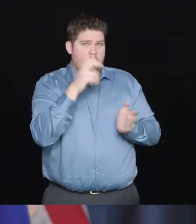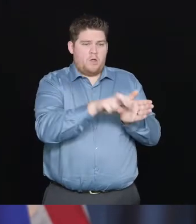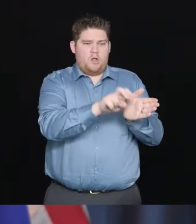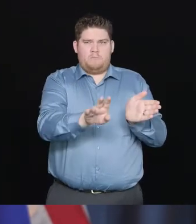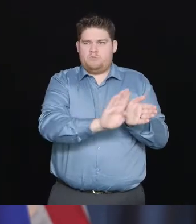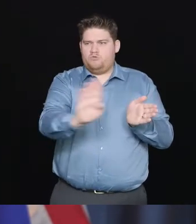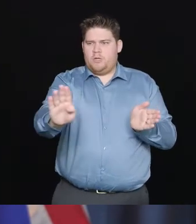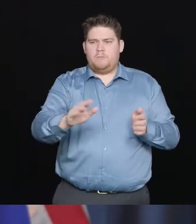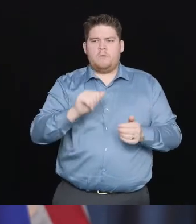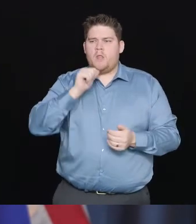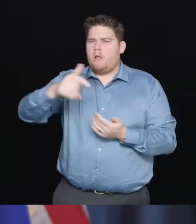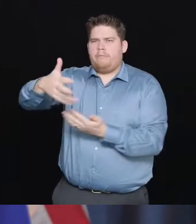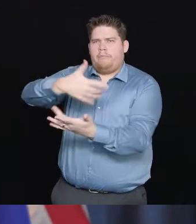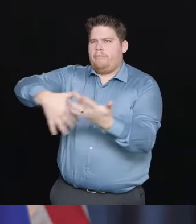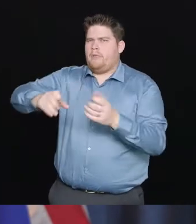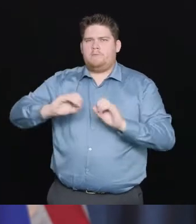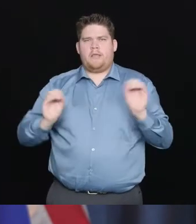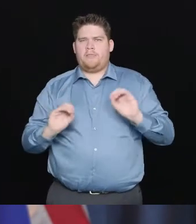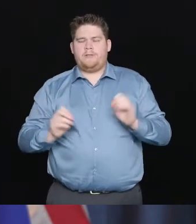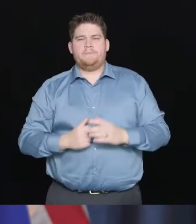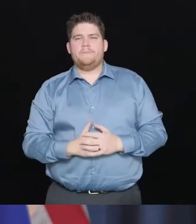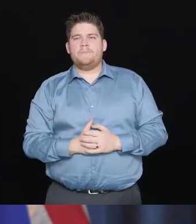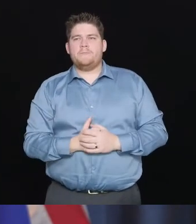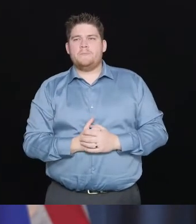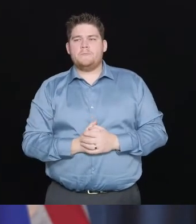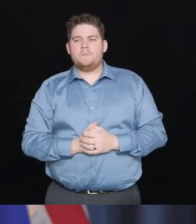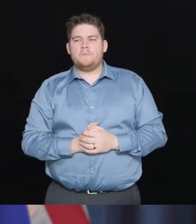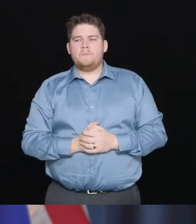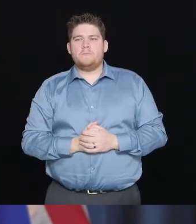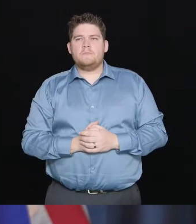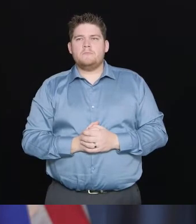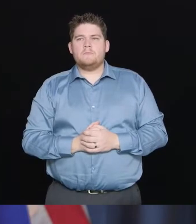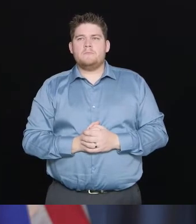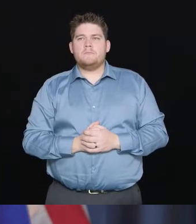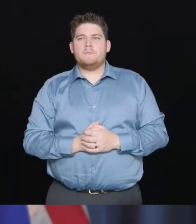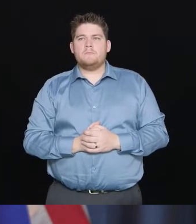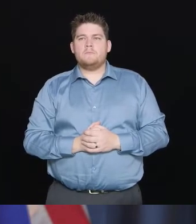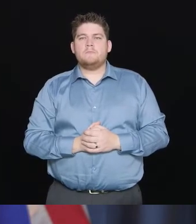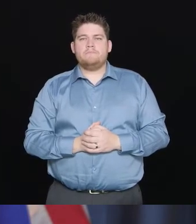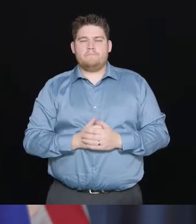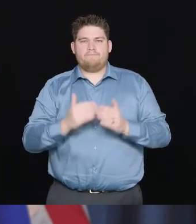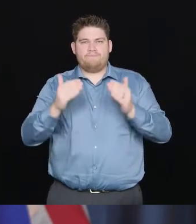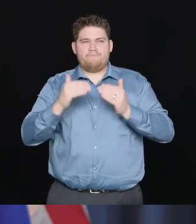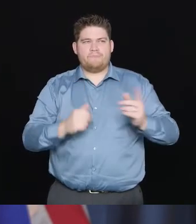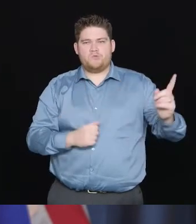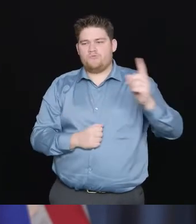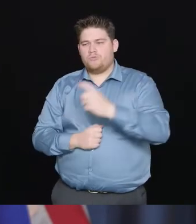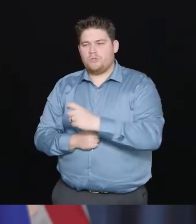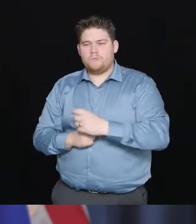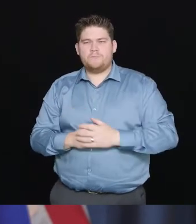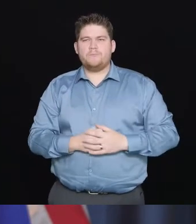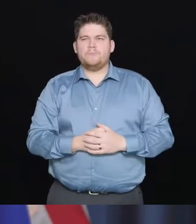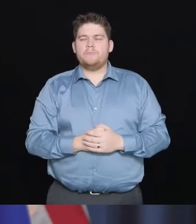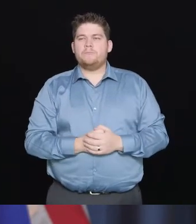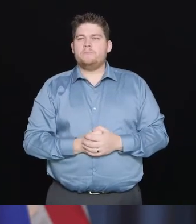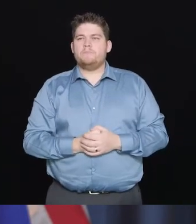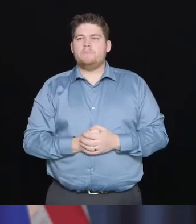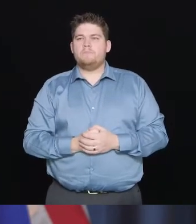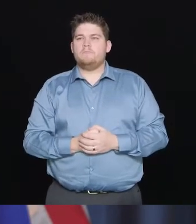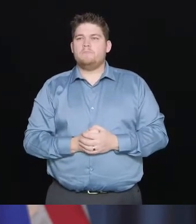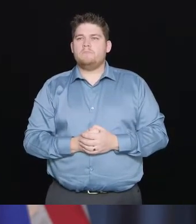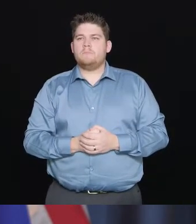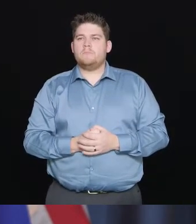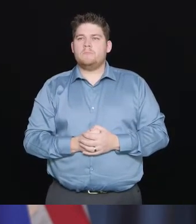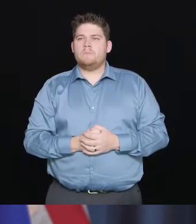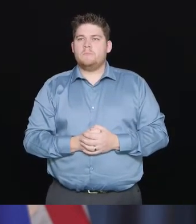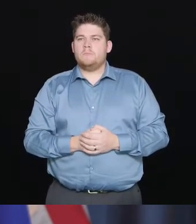Dr. Henry, I know we're going to get some pretty bleak numbers tomorrow with the scenarios, but yesterday you said you were heartened by the fact the